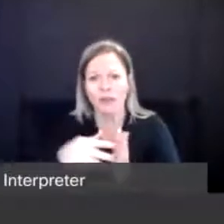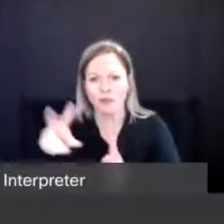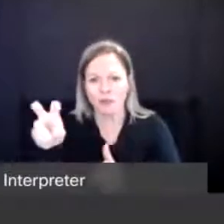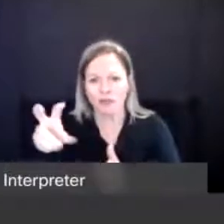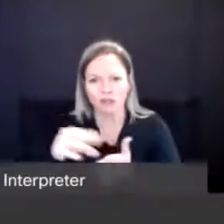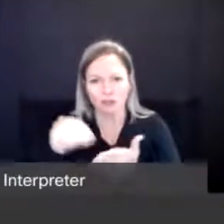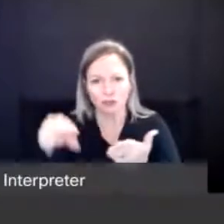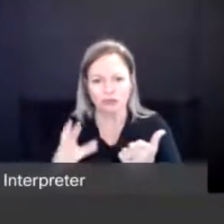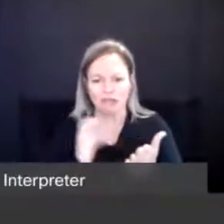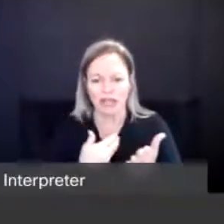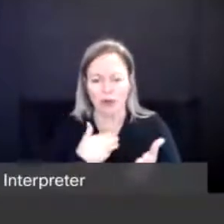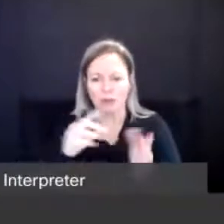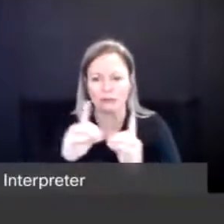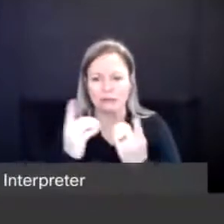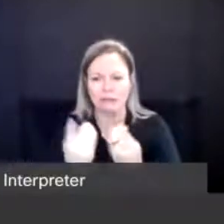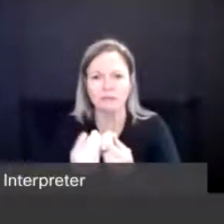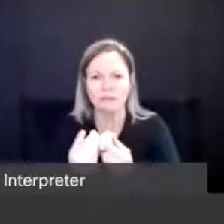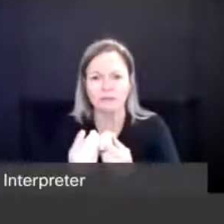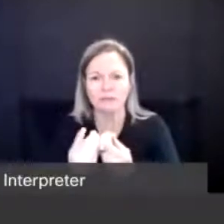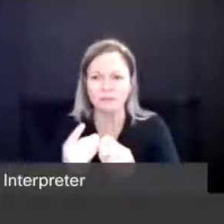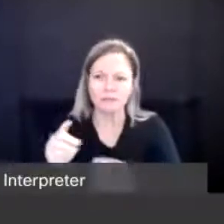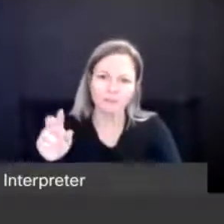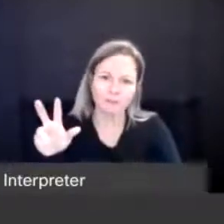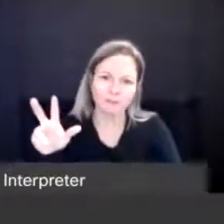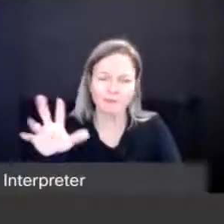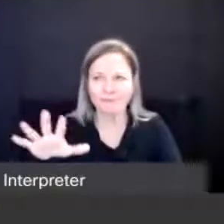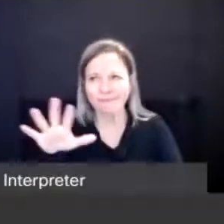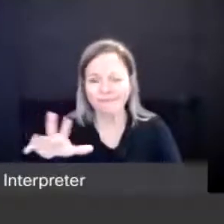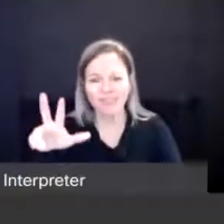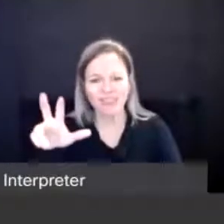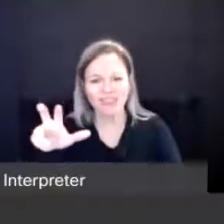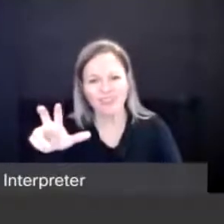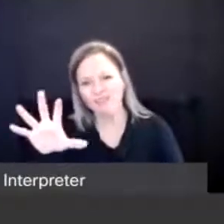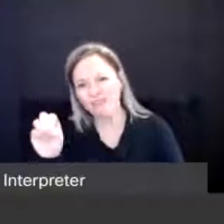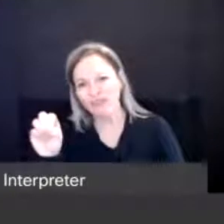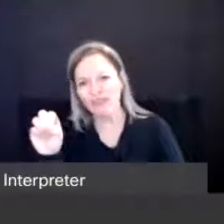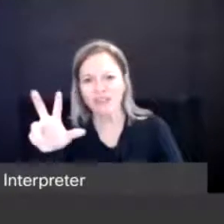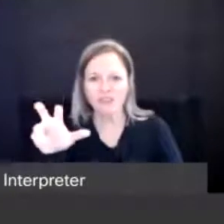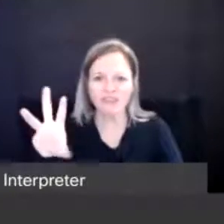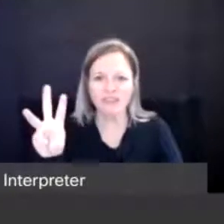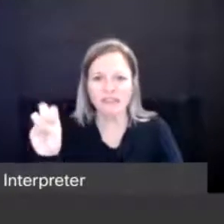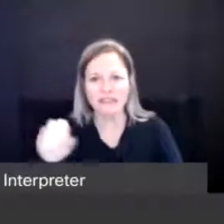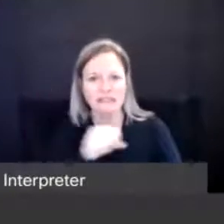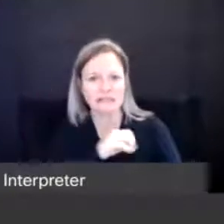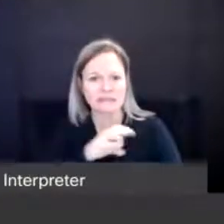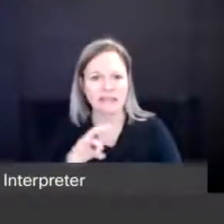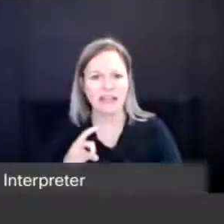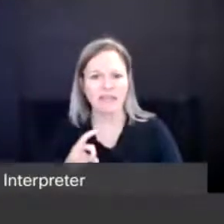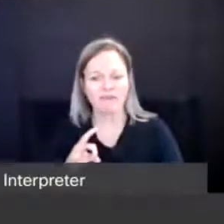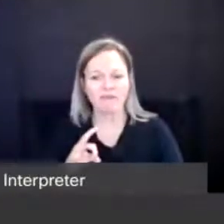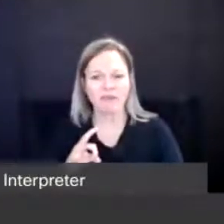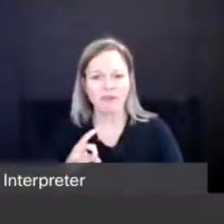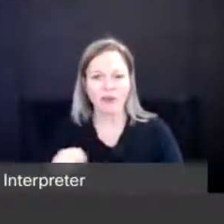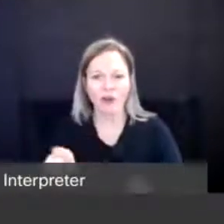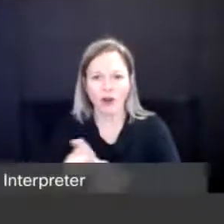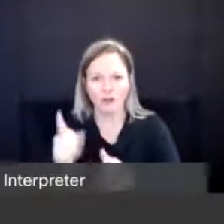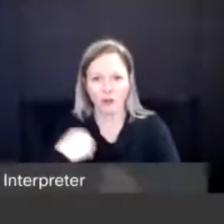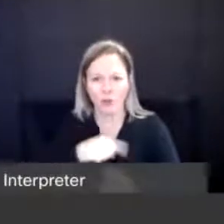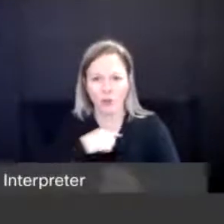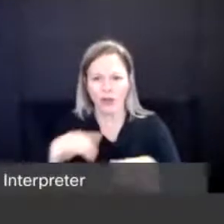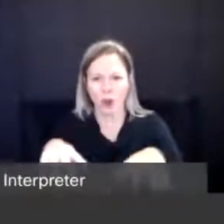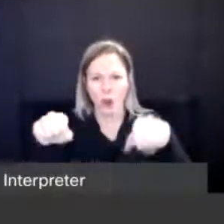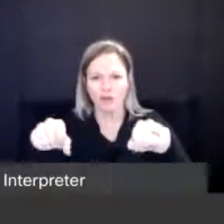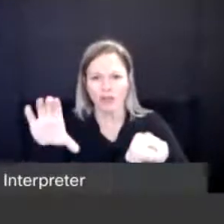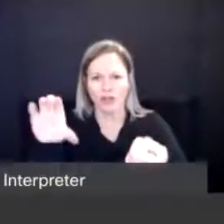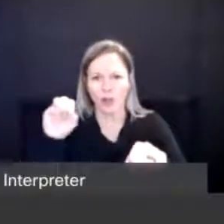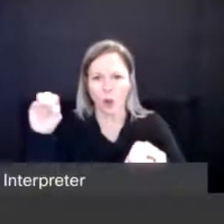We have about 350 to 60 staff members, as we also host the co-op, special